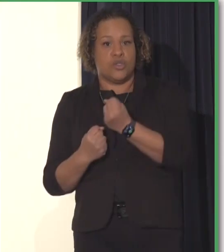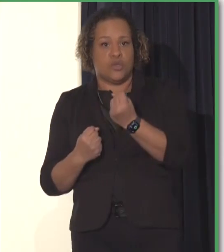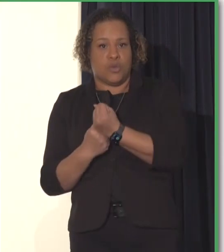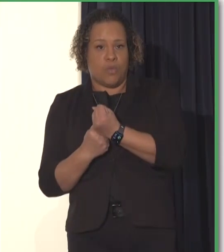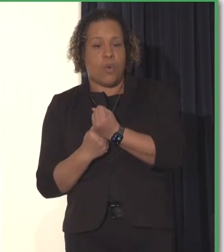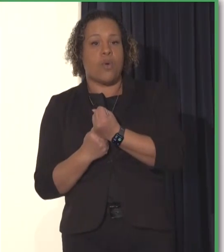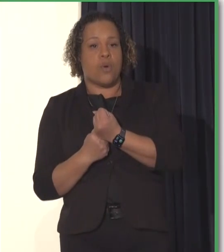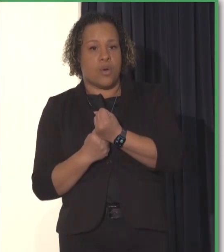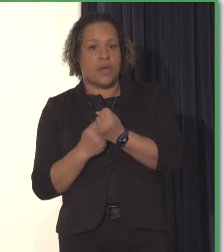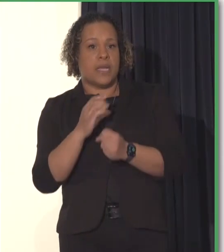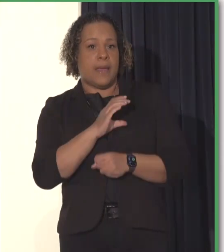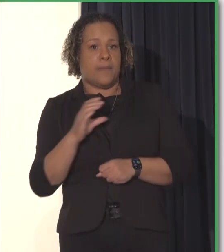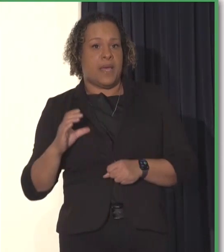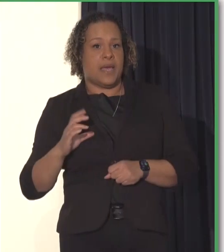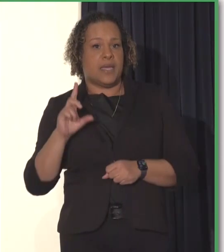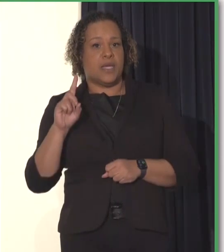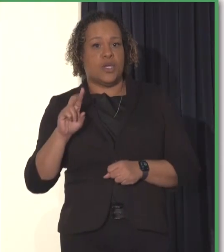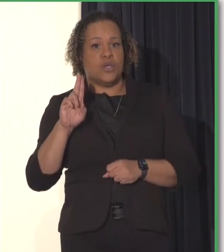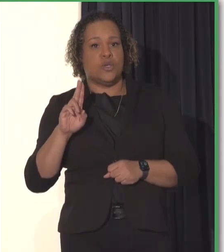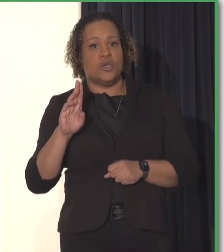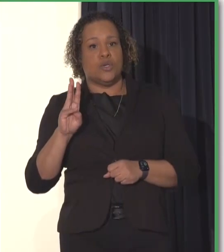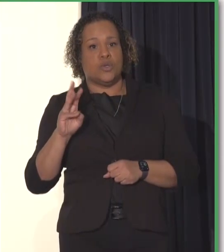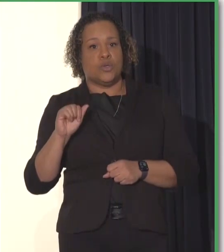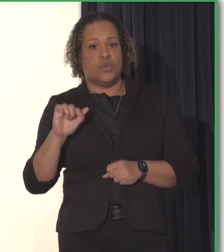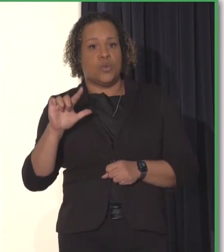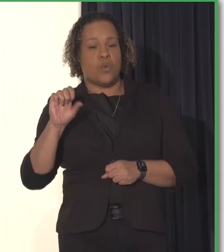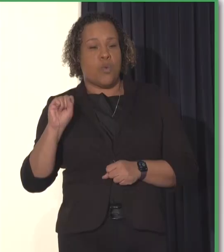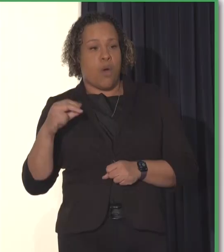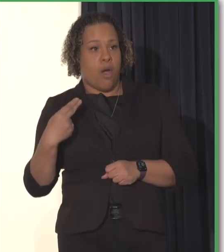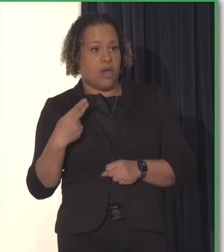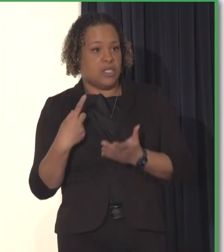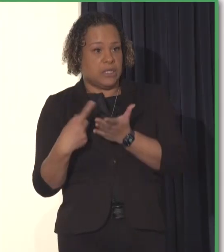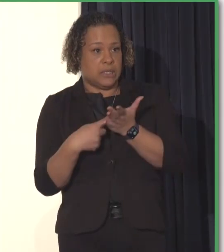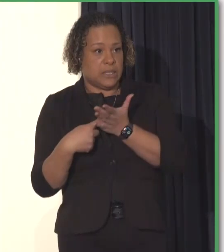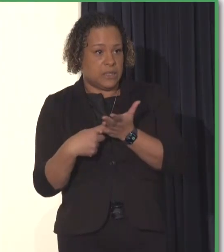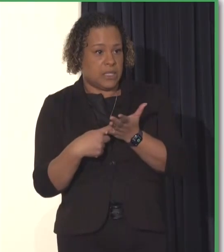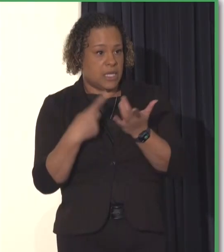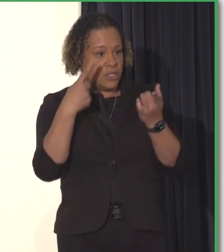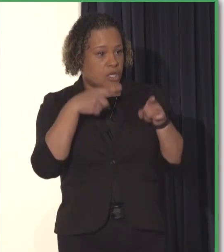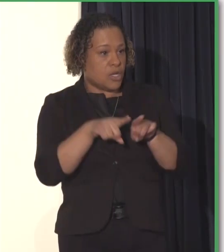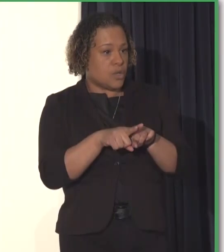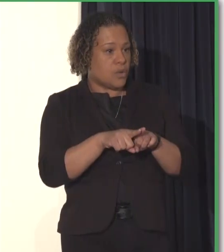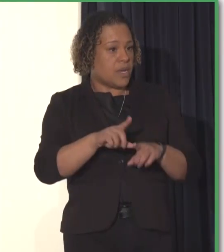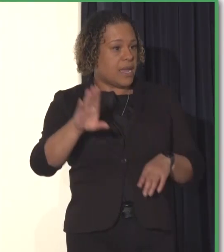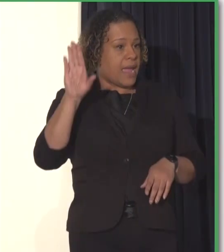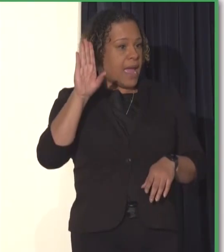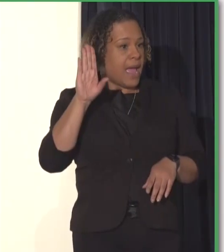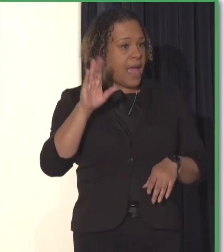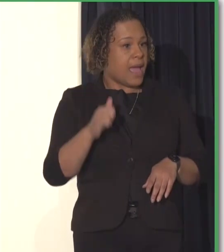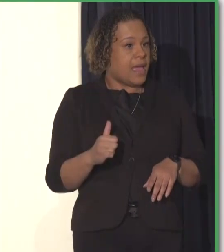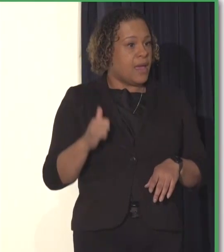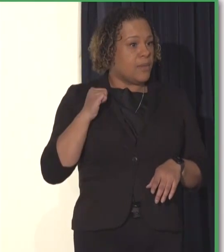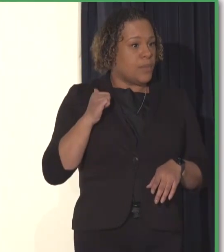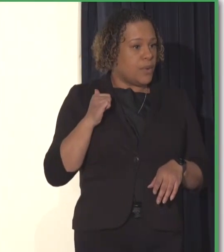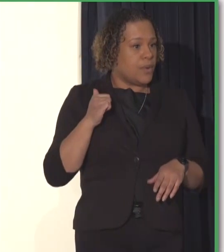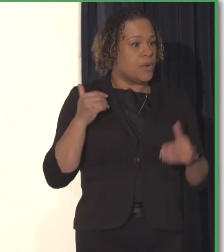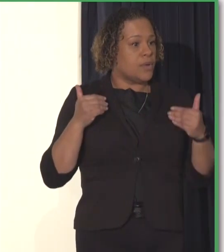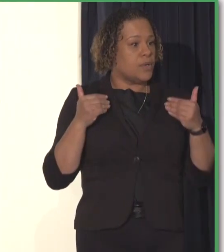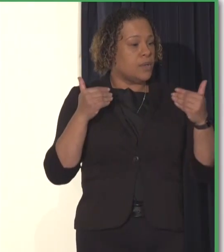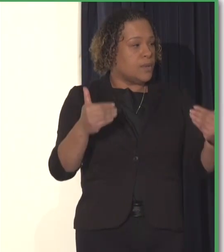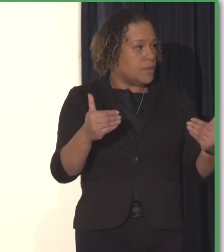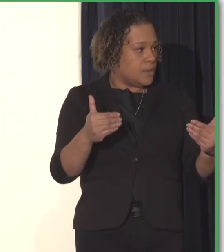by Commissioner DeWalsh. Any discussion? All in favor, say aye. Aye. Anyone opposed? The motion is